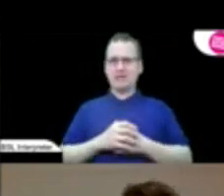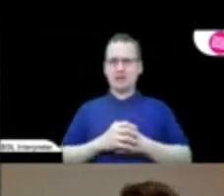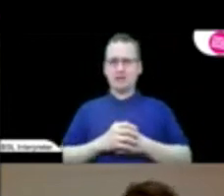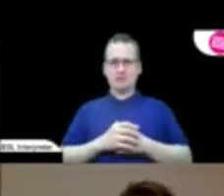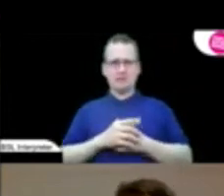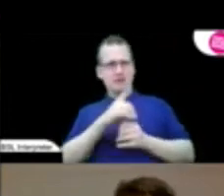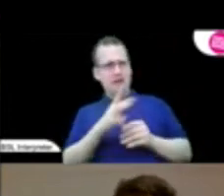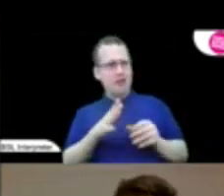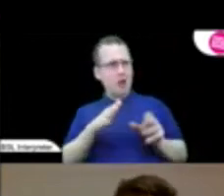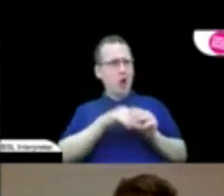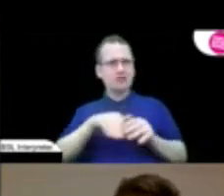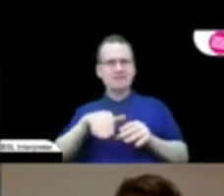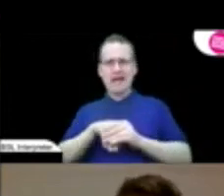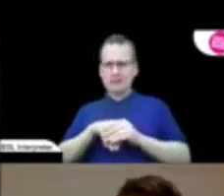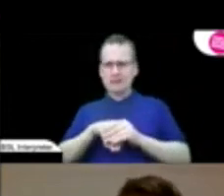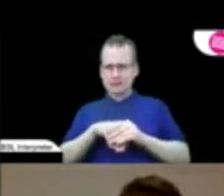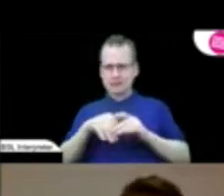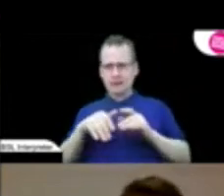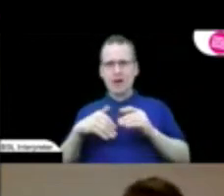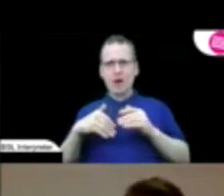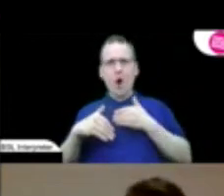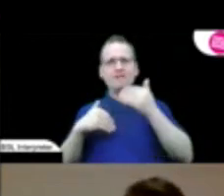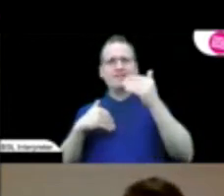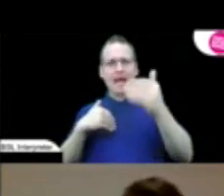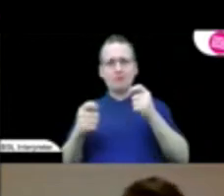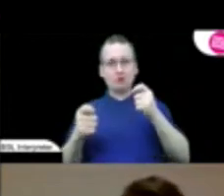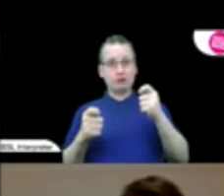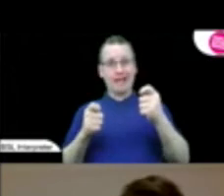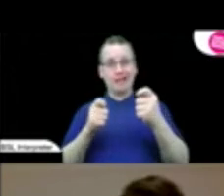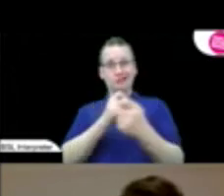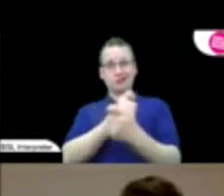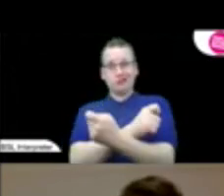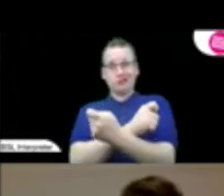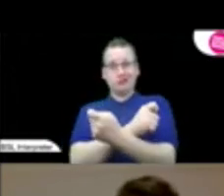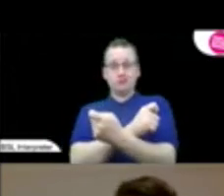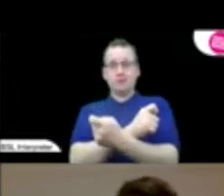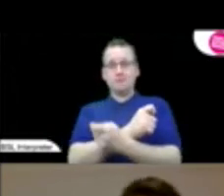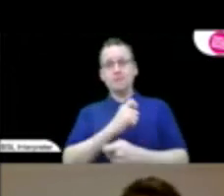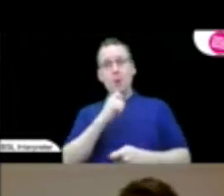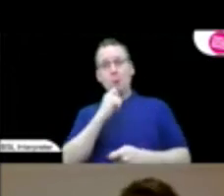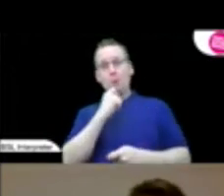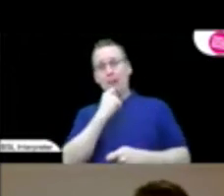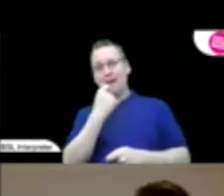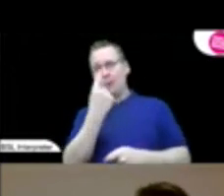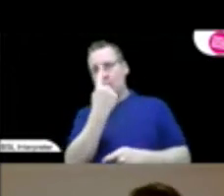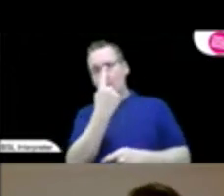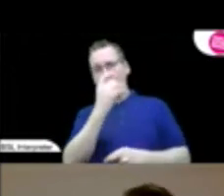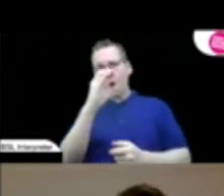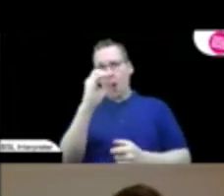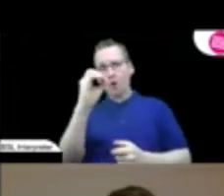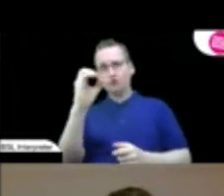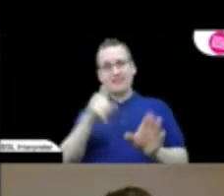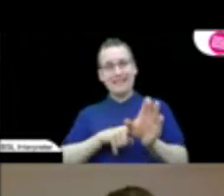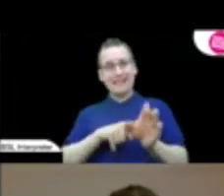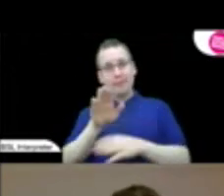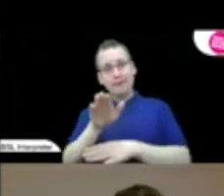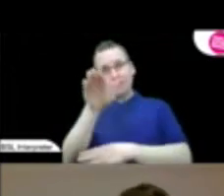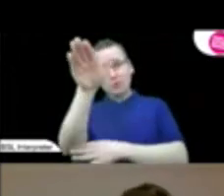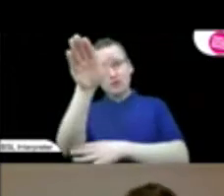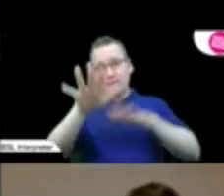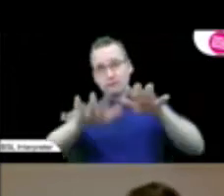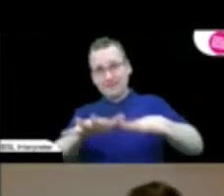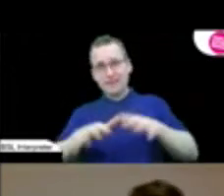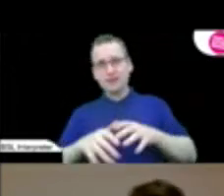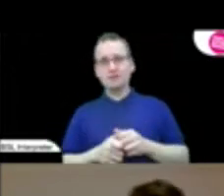contextual, and how they change over time. So who knows what the situation will be in another 100 years in Britain or in countries